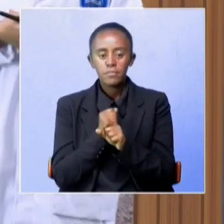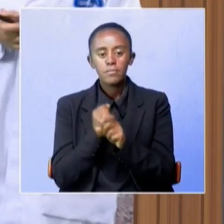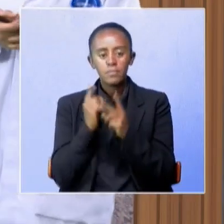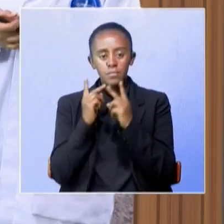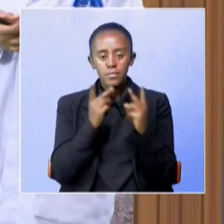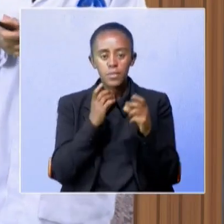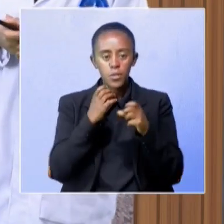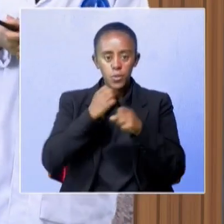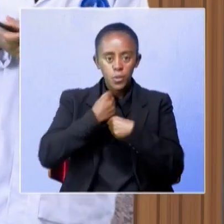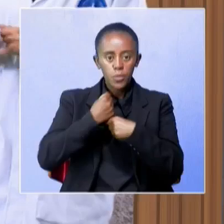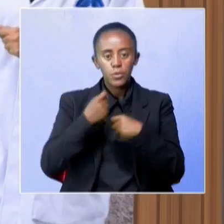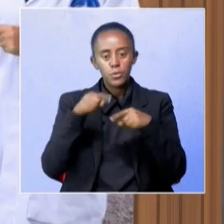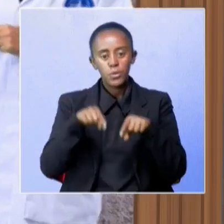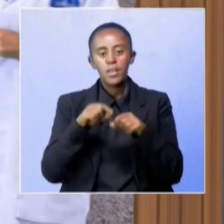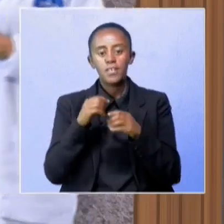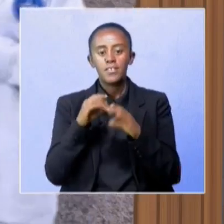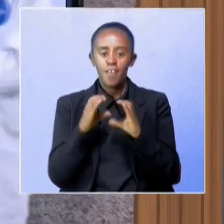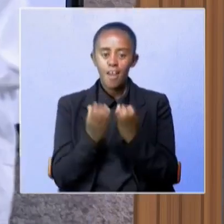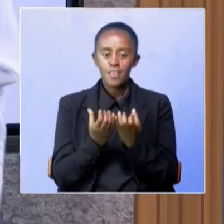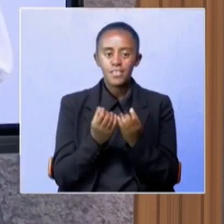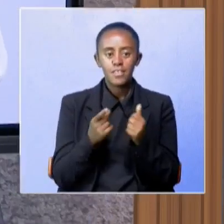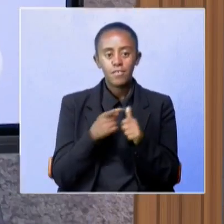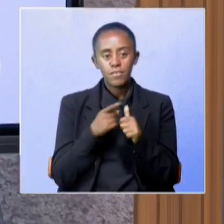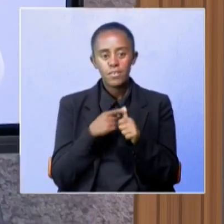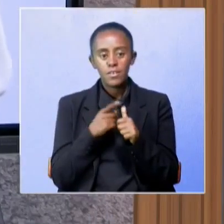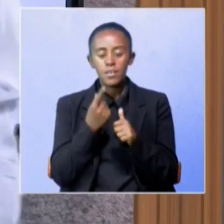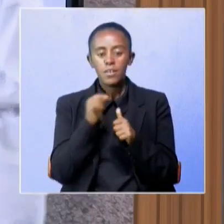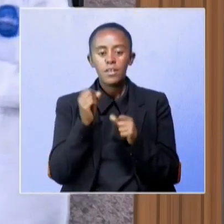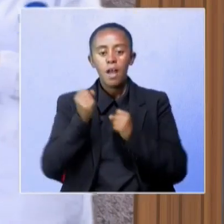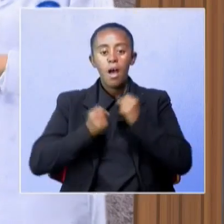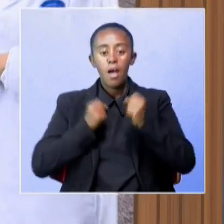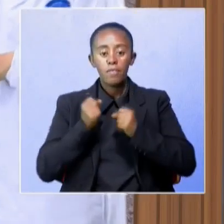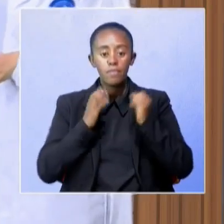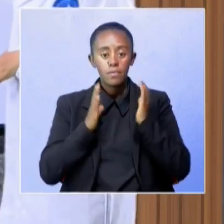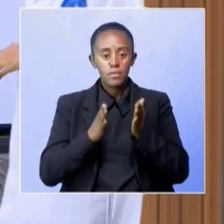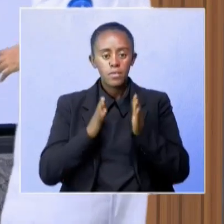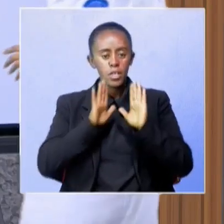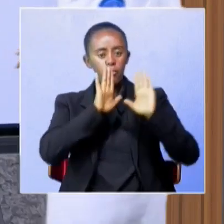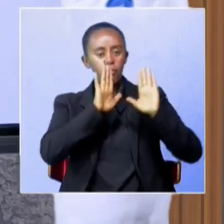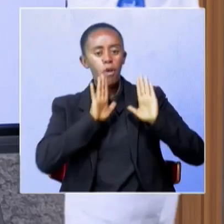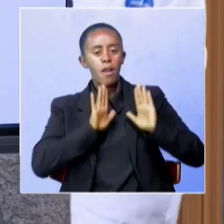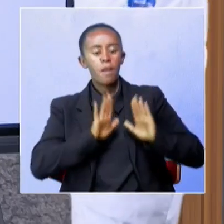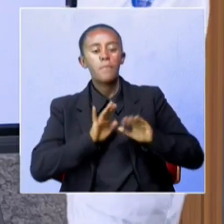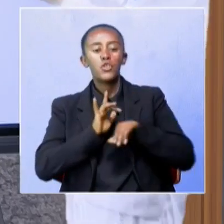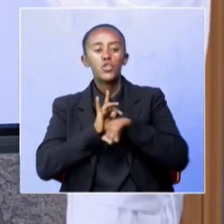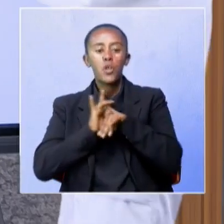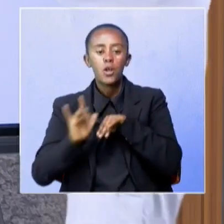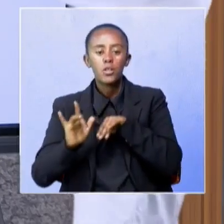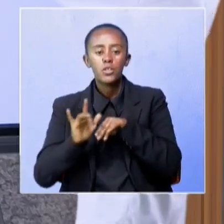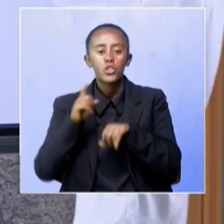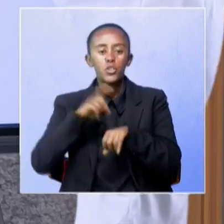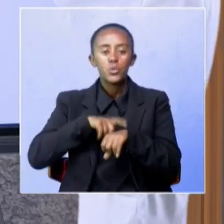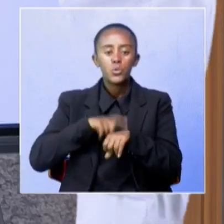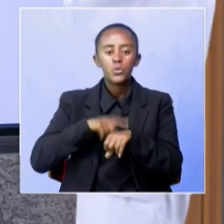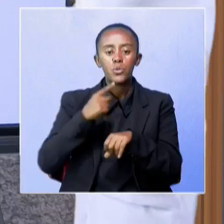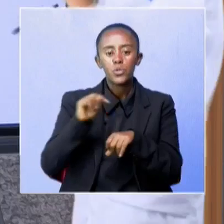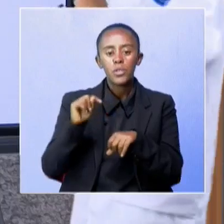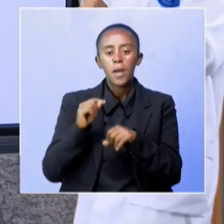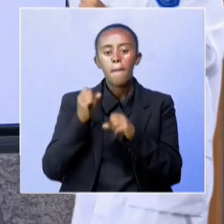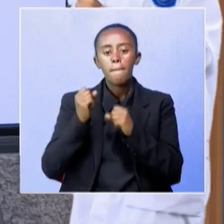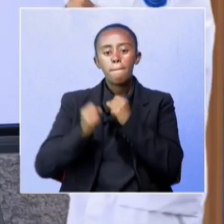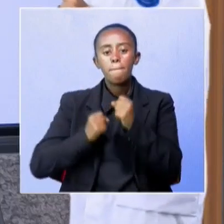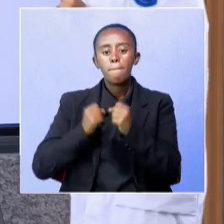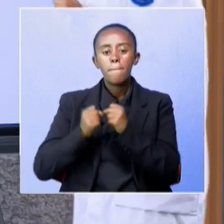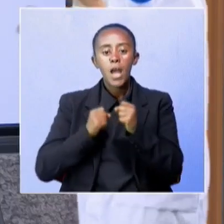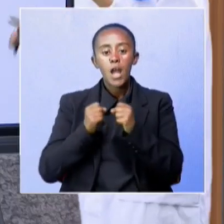conclude this class. The first one, the athlete showed incredible dash during the marathon